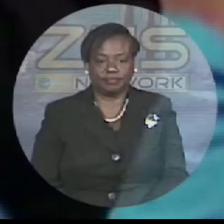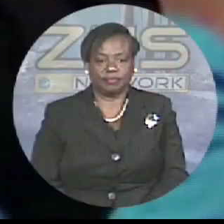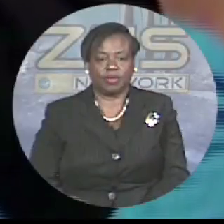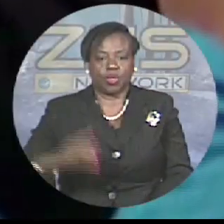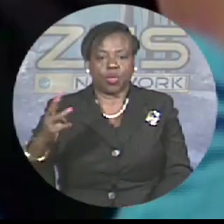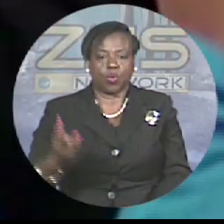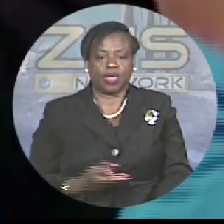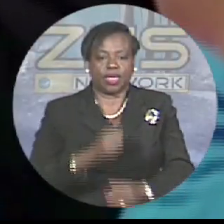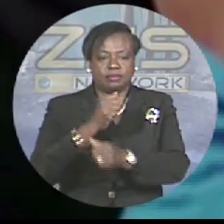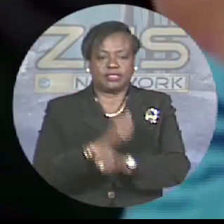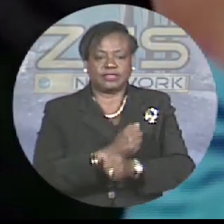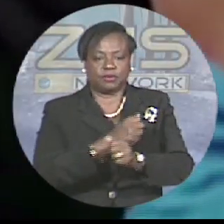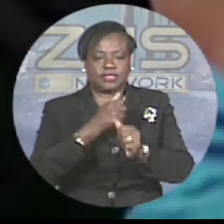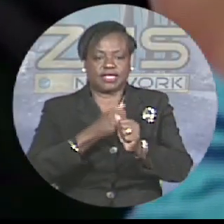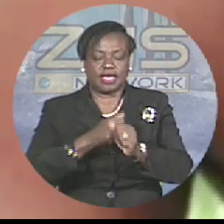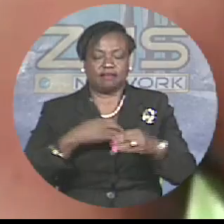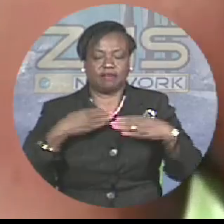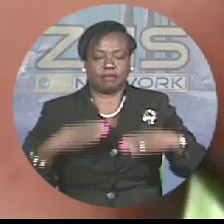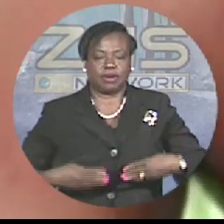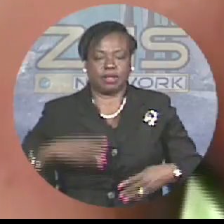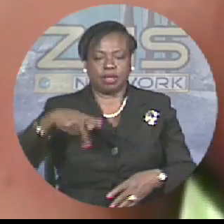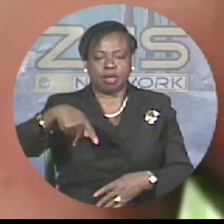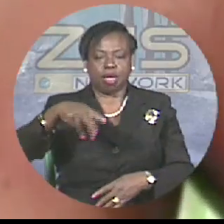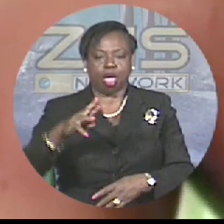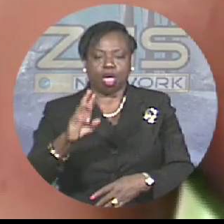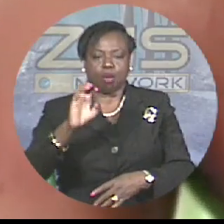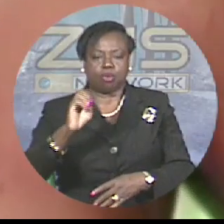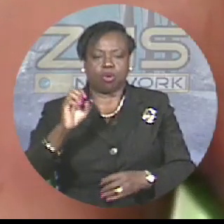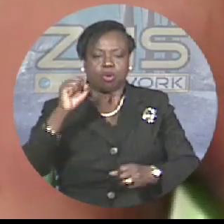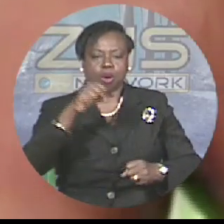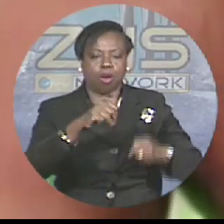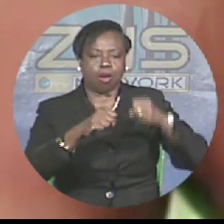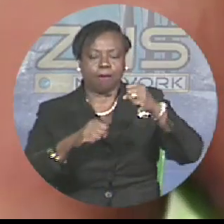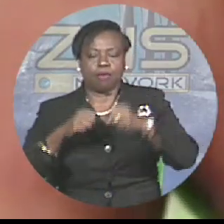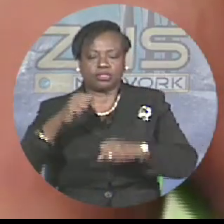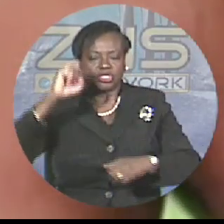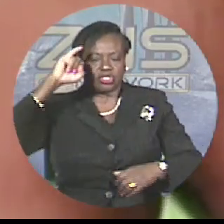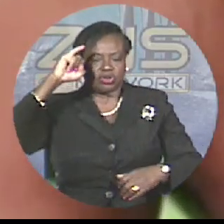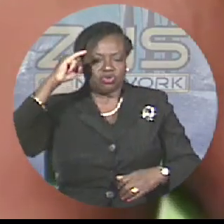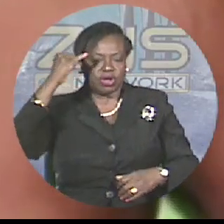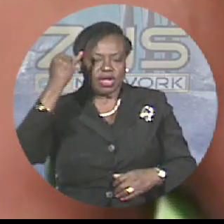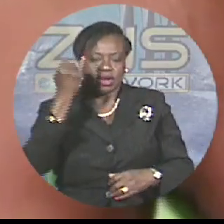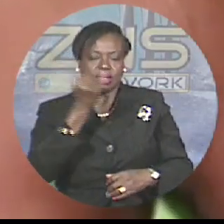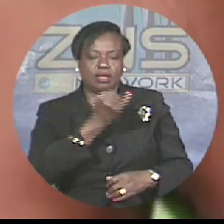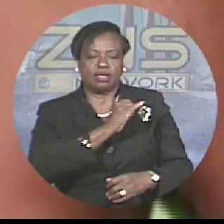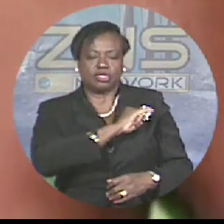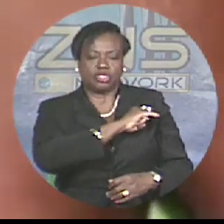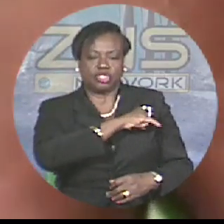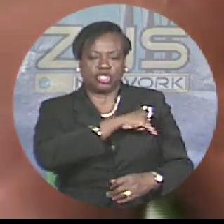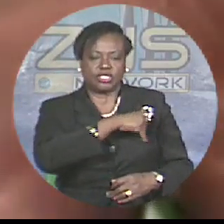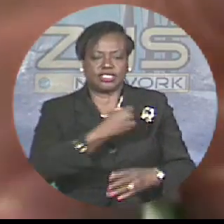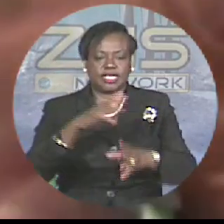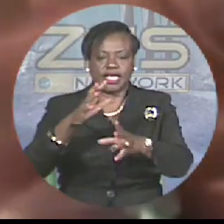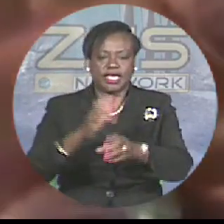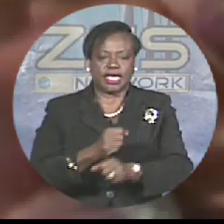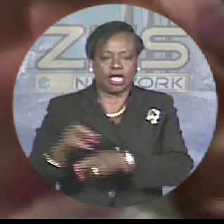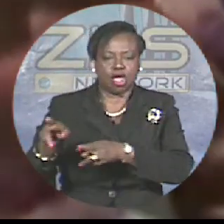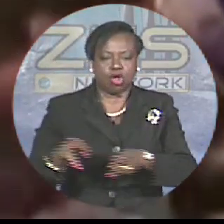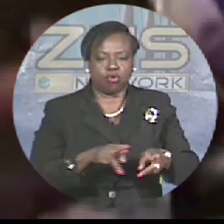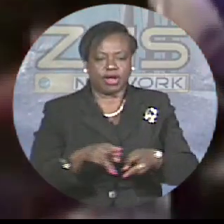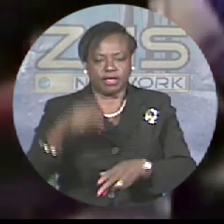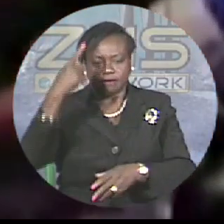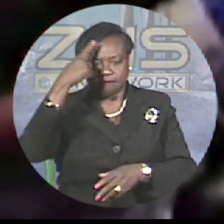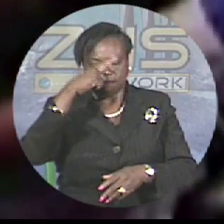Welcome to sports, everybody. Pro boxer Torino Johnson getting ready for his world title eliminator on Friday against Sergey